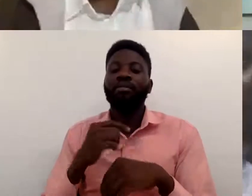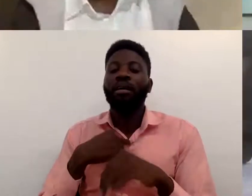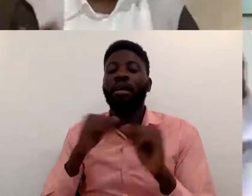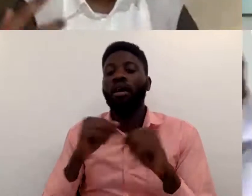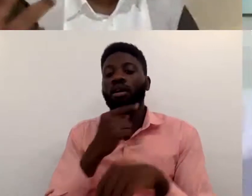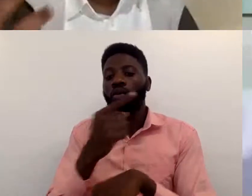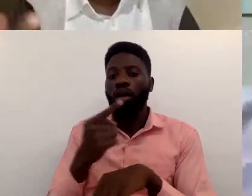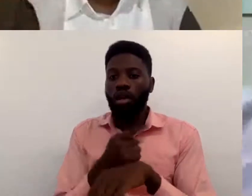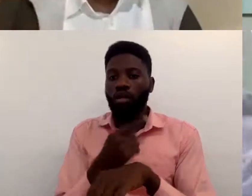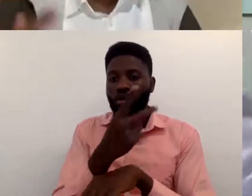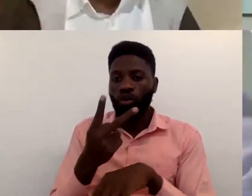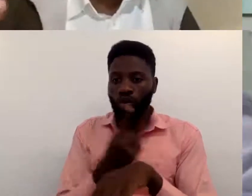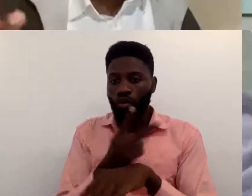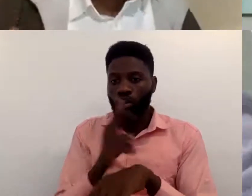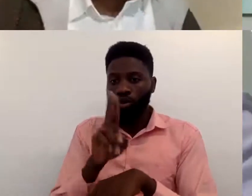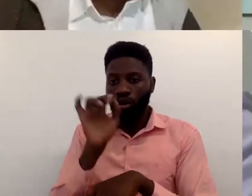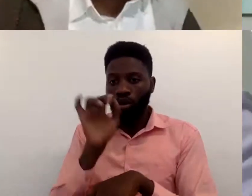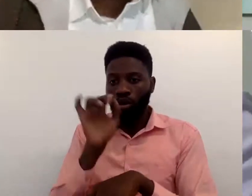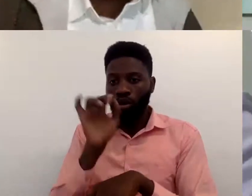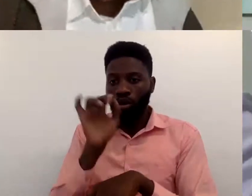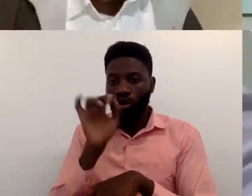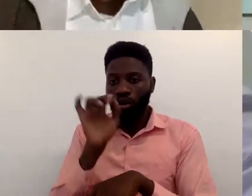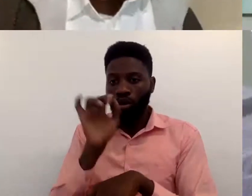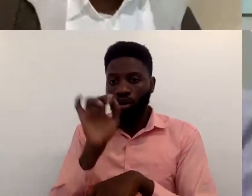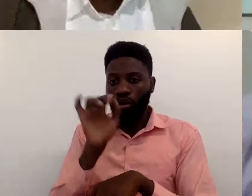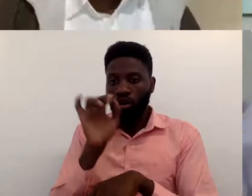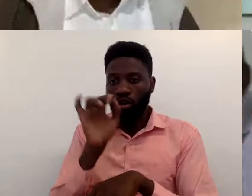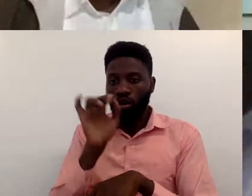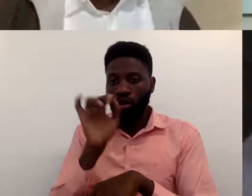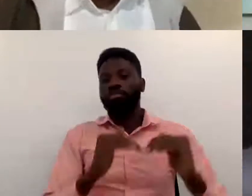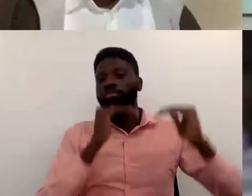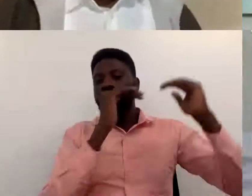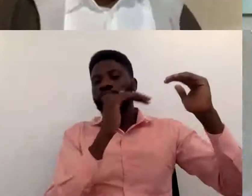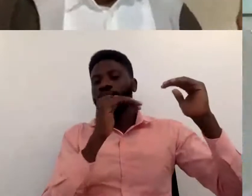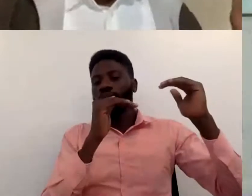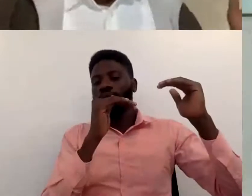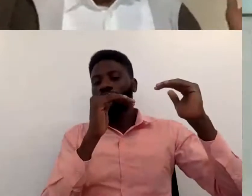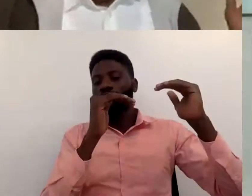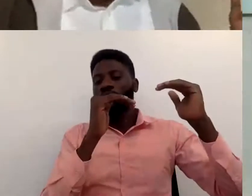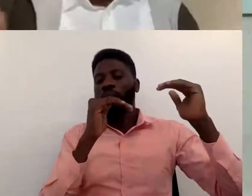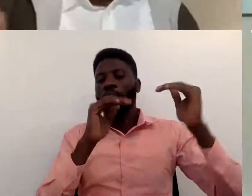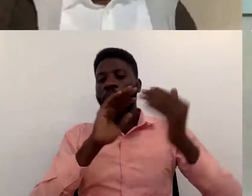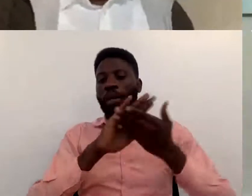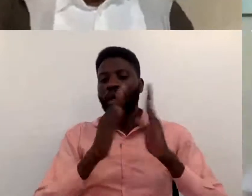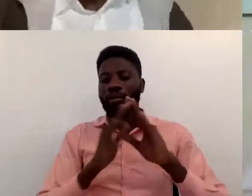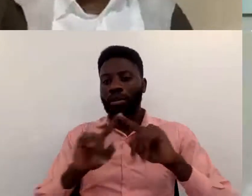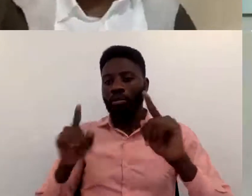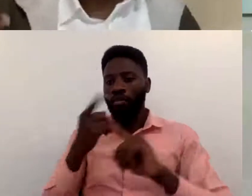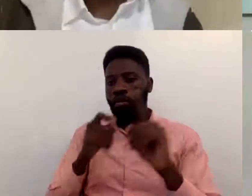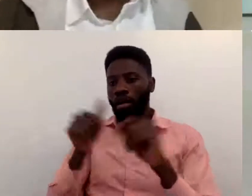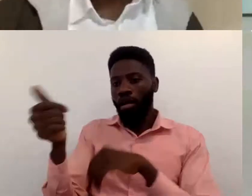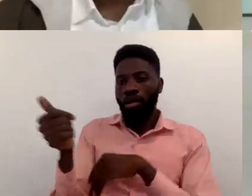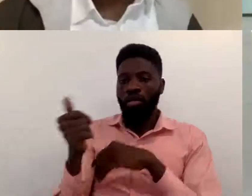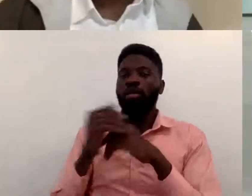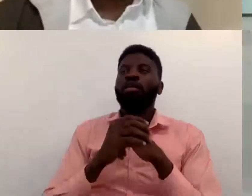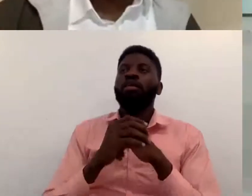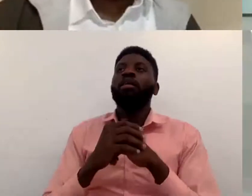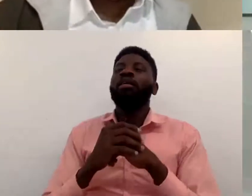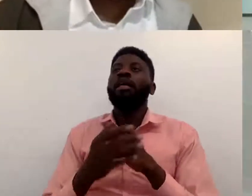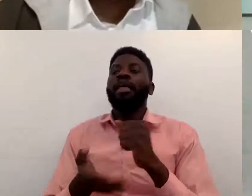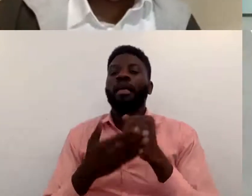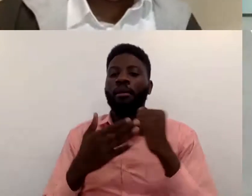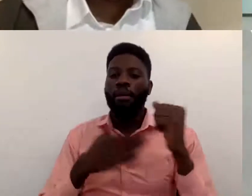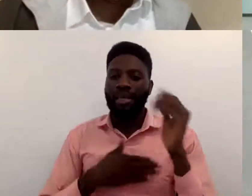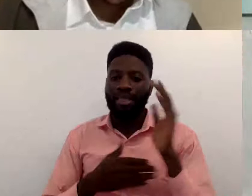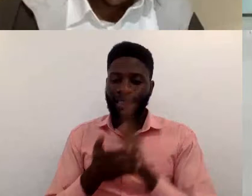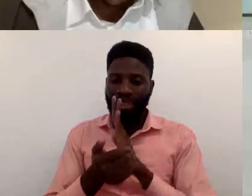2 hours so that I can be able to differentiate myself and be able to solidify and strengthen the